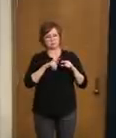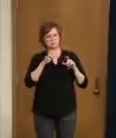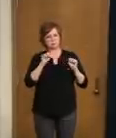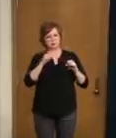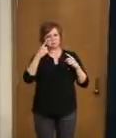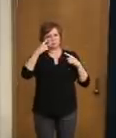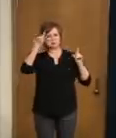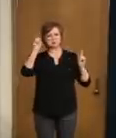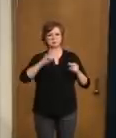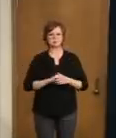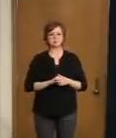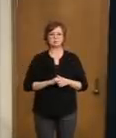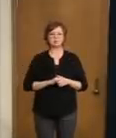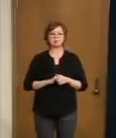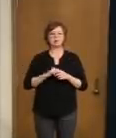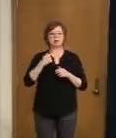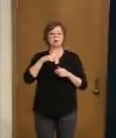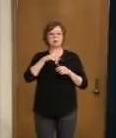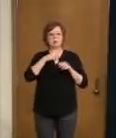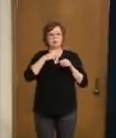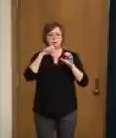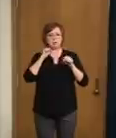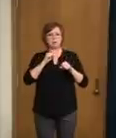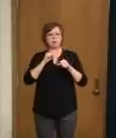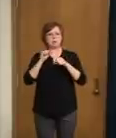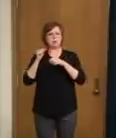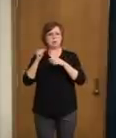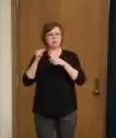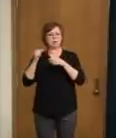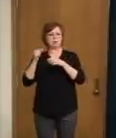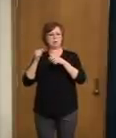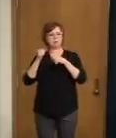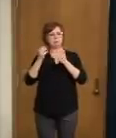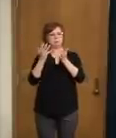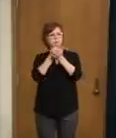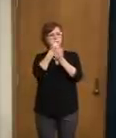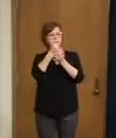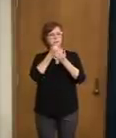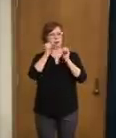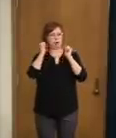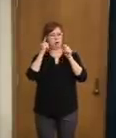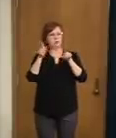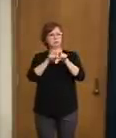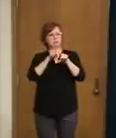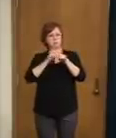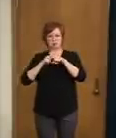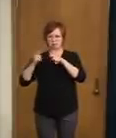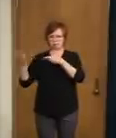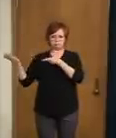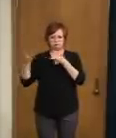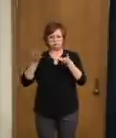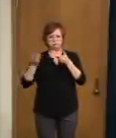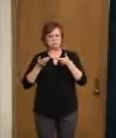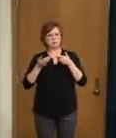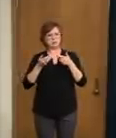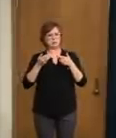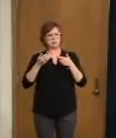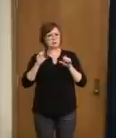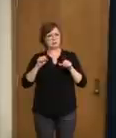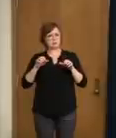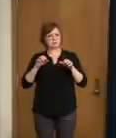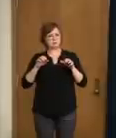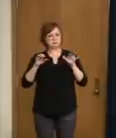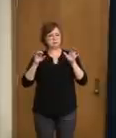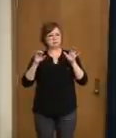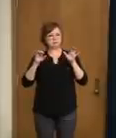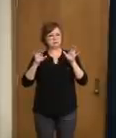we can build economies of scale if we can leverage large, consistent supplies. Most important thing to remember is that this only marks the